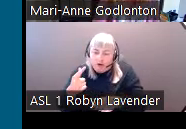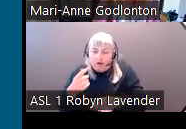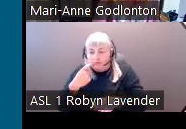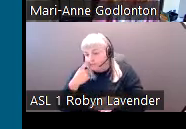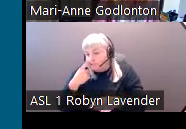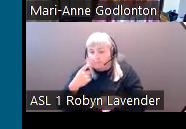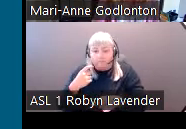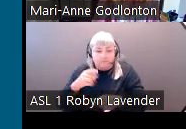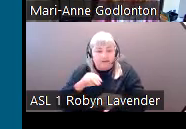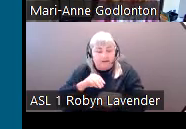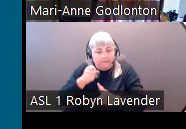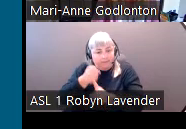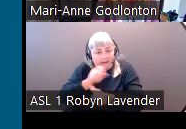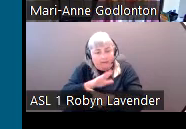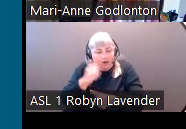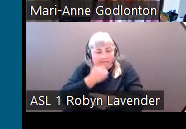day to day.